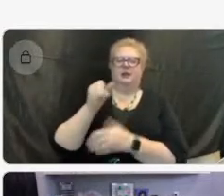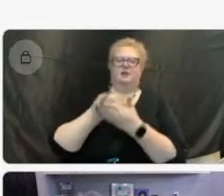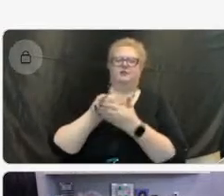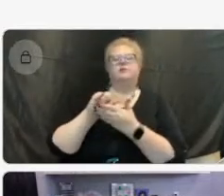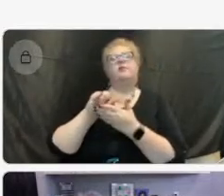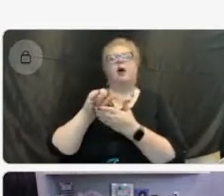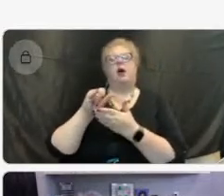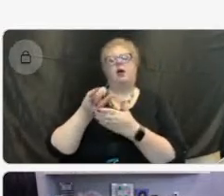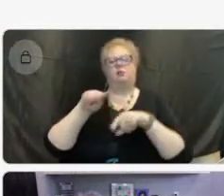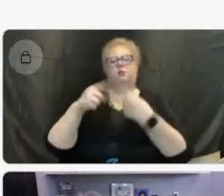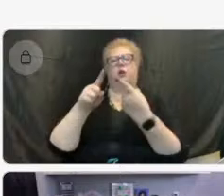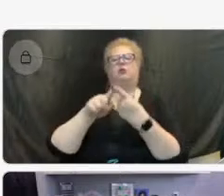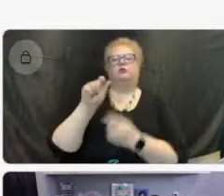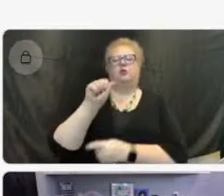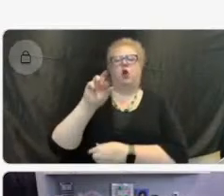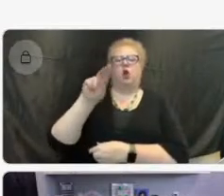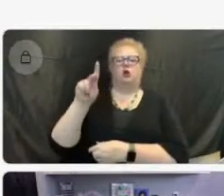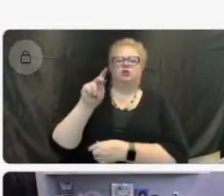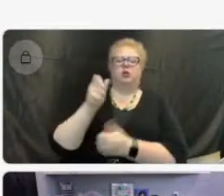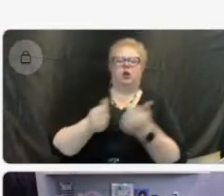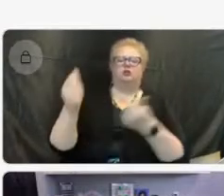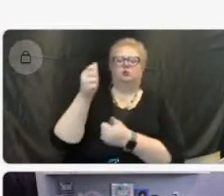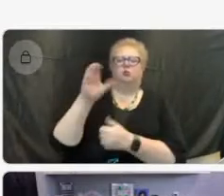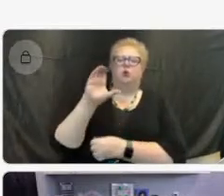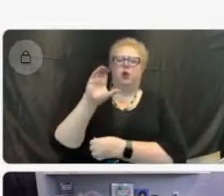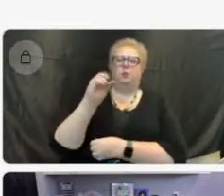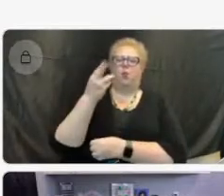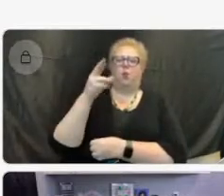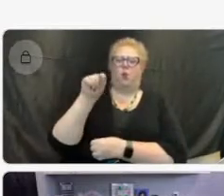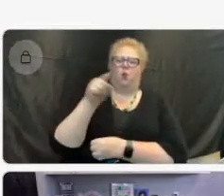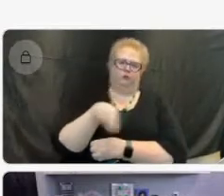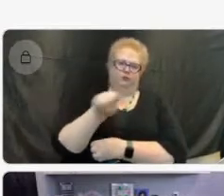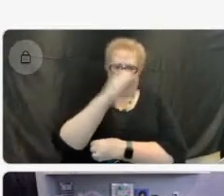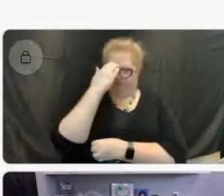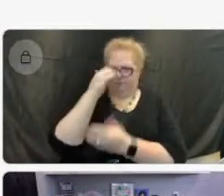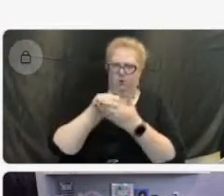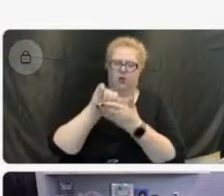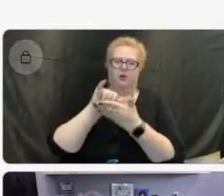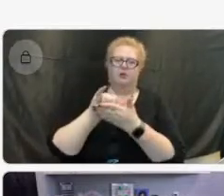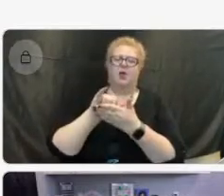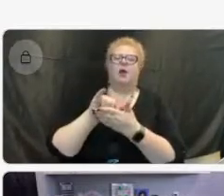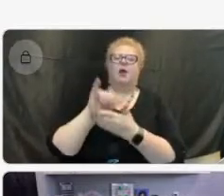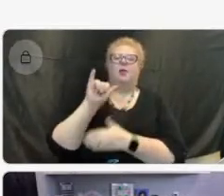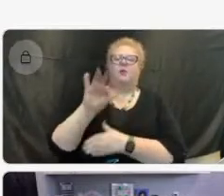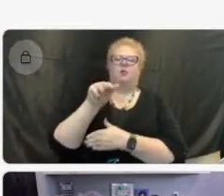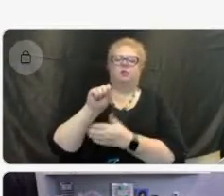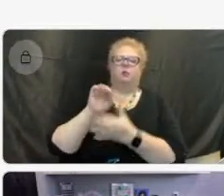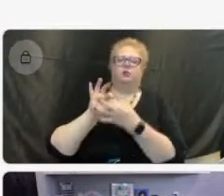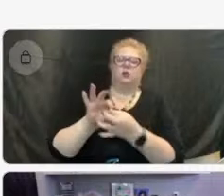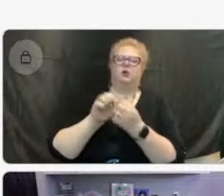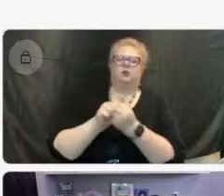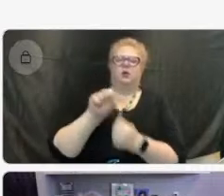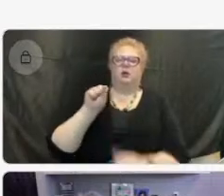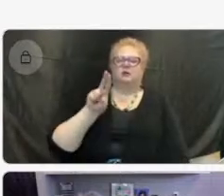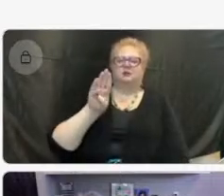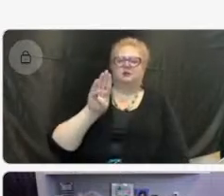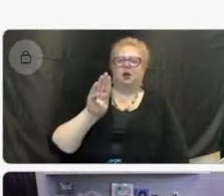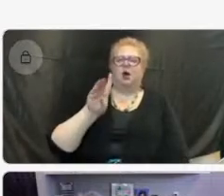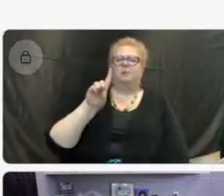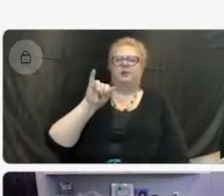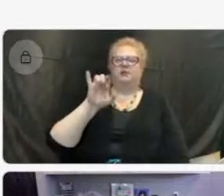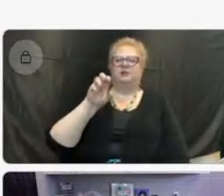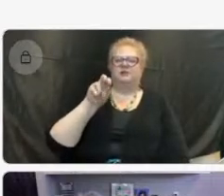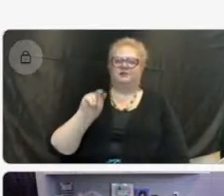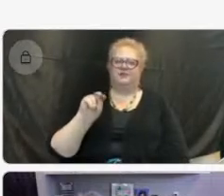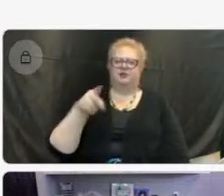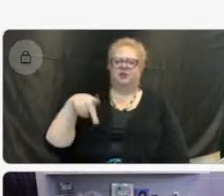Supreme Court. I know the commissioners are familiar with it. That case did deal with a subdivision plat, not an